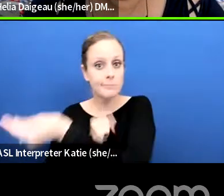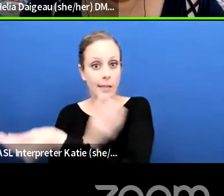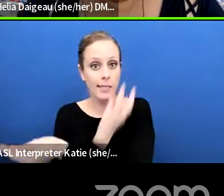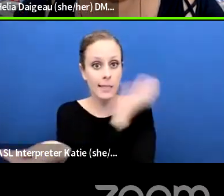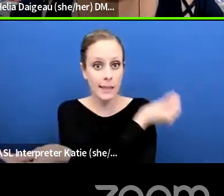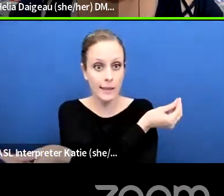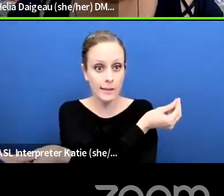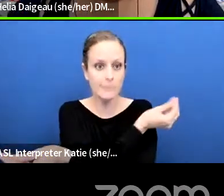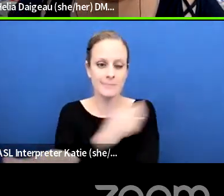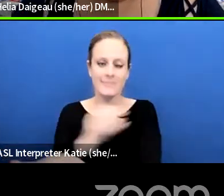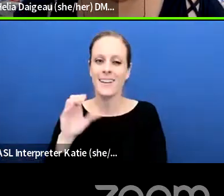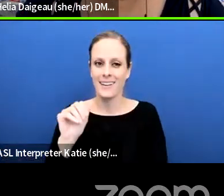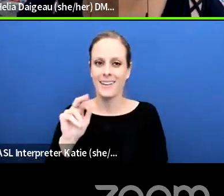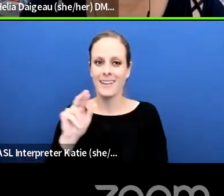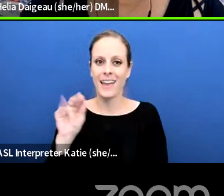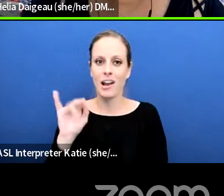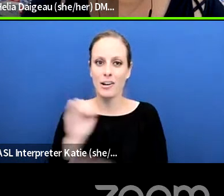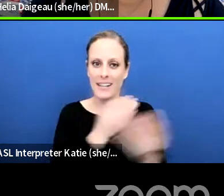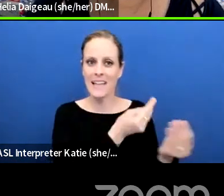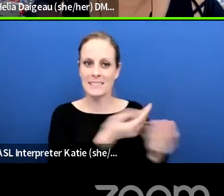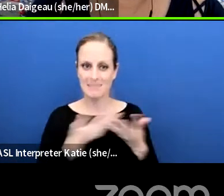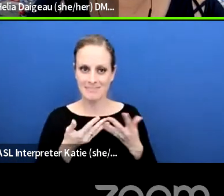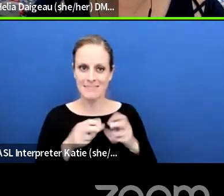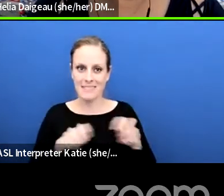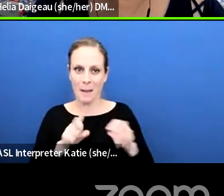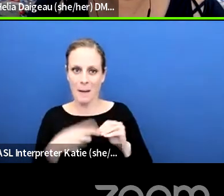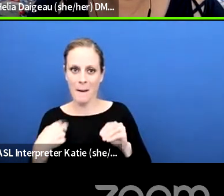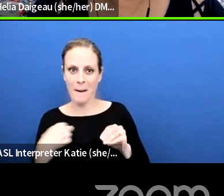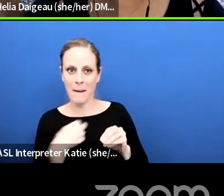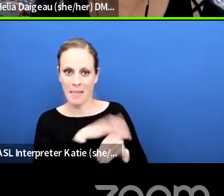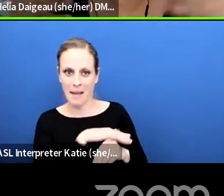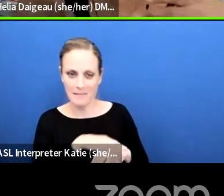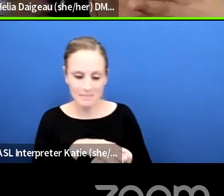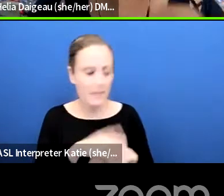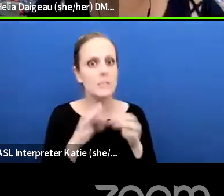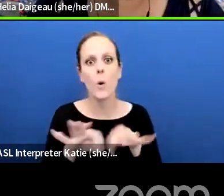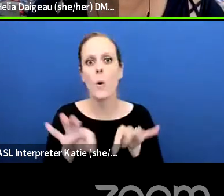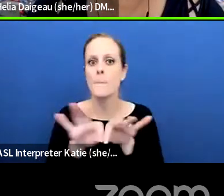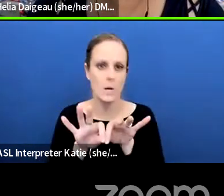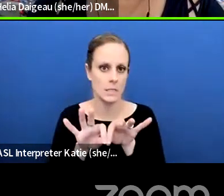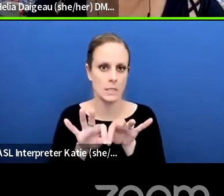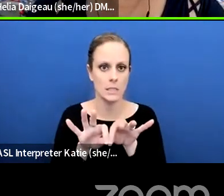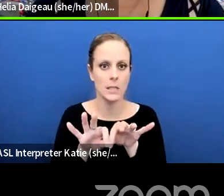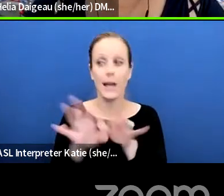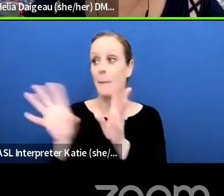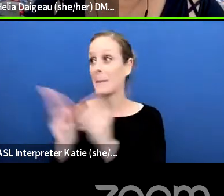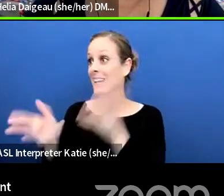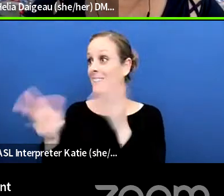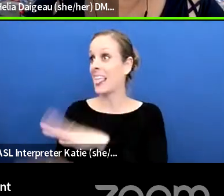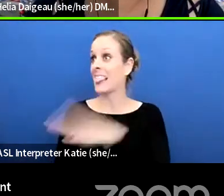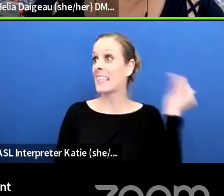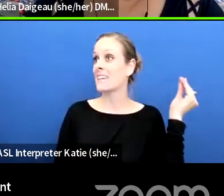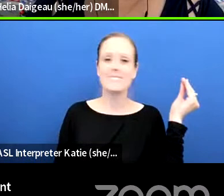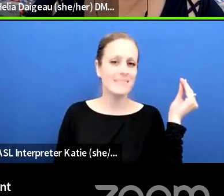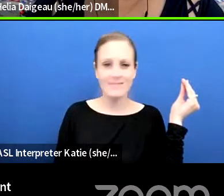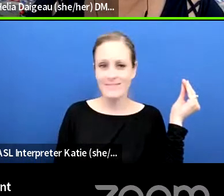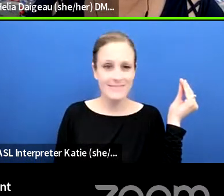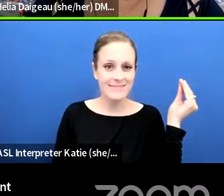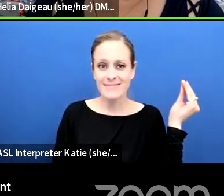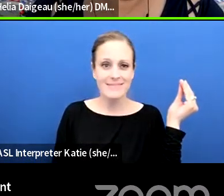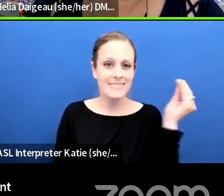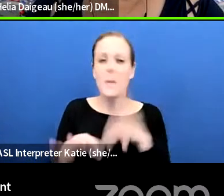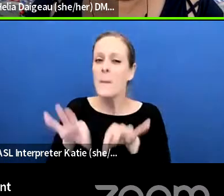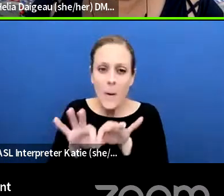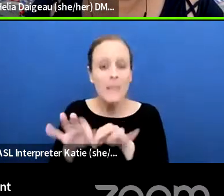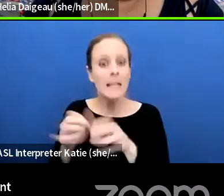that has been telling us about that. It's such an important thing, a packet to leave, because during the meeting time, you're going to